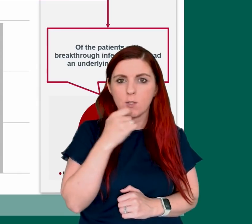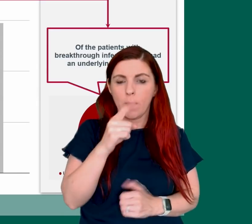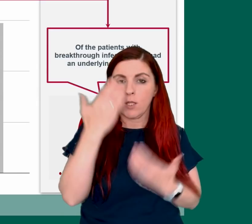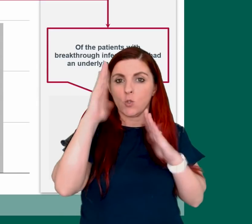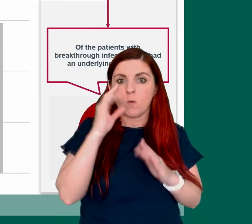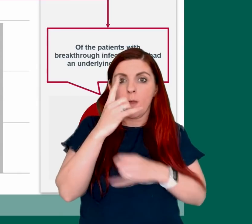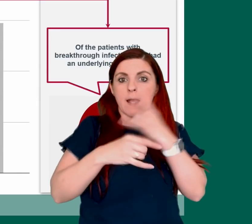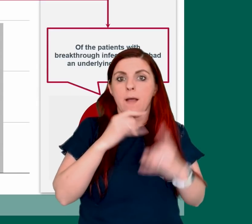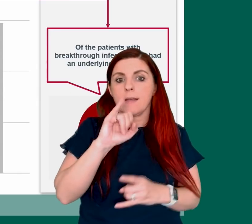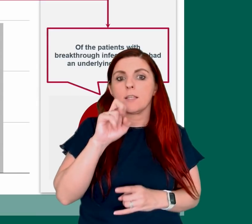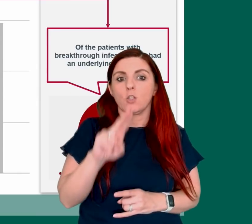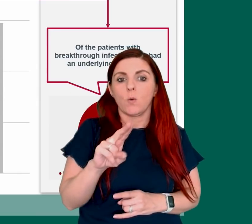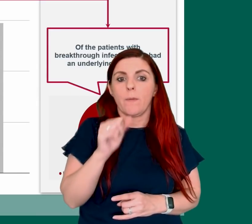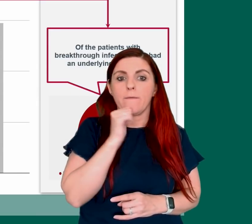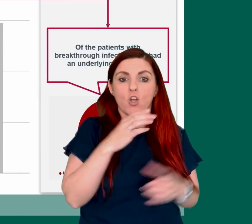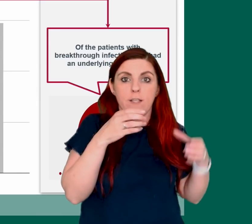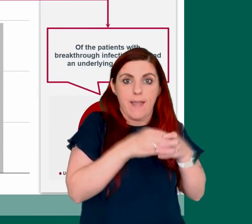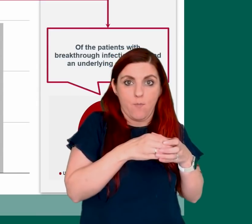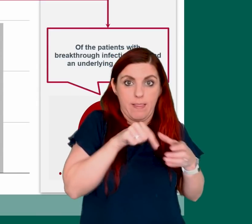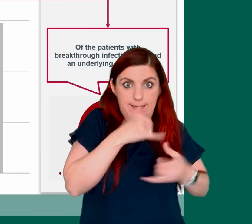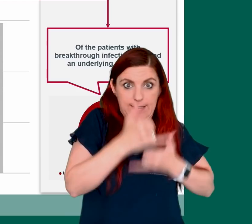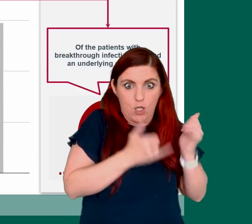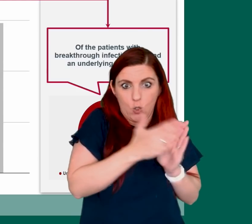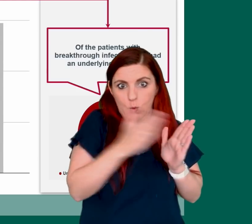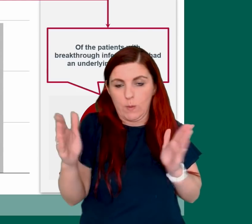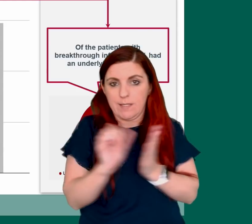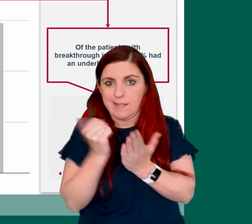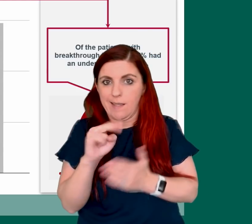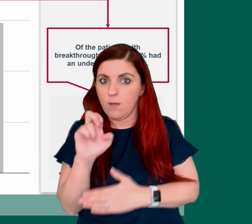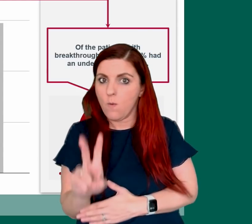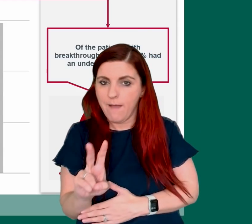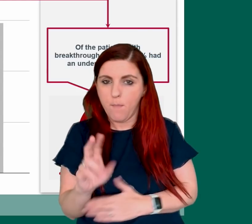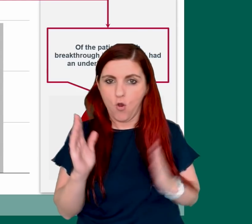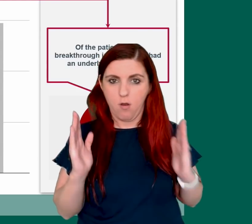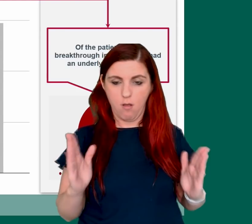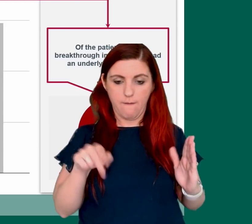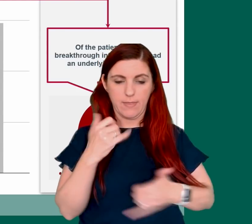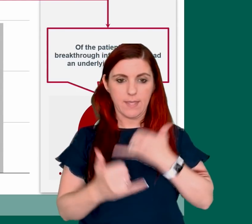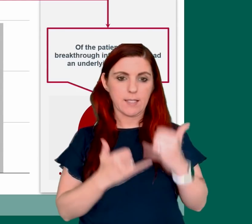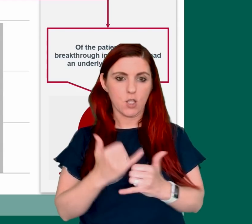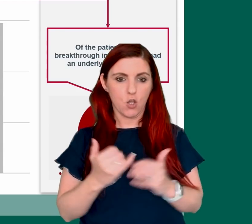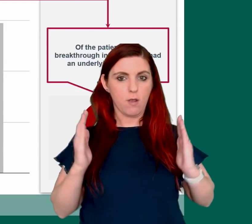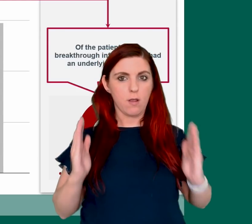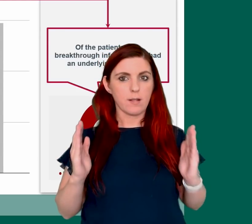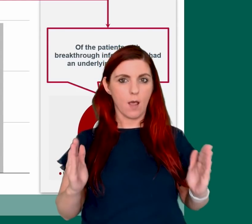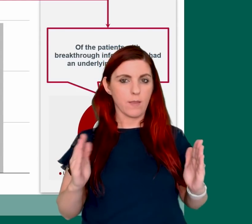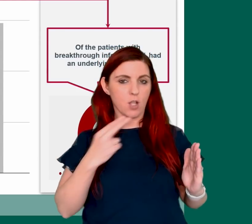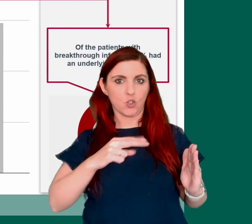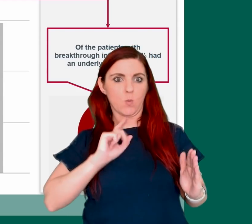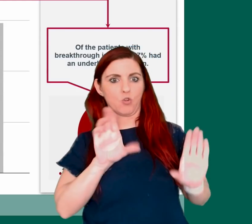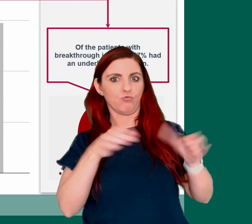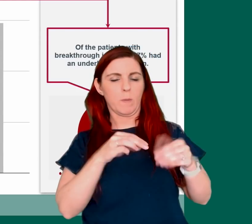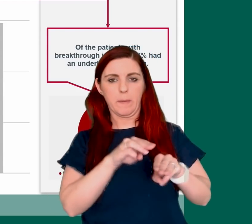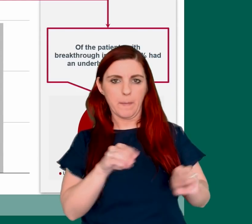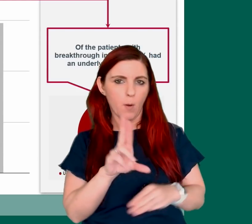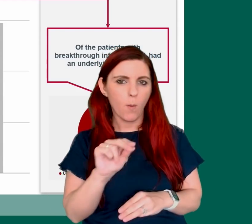in ICU from the 1st of April to the 16th of November. And this is it's not a homogeneous group of people, because